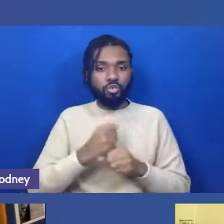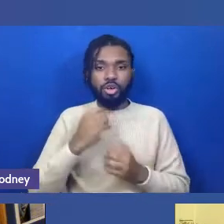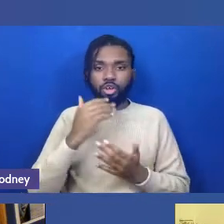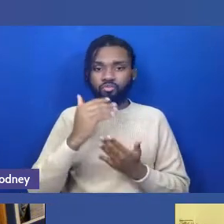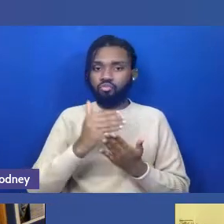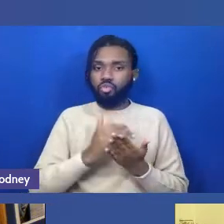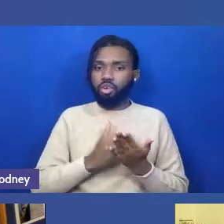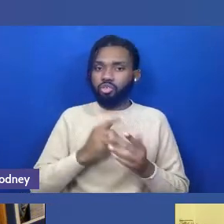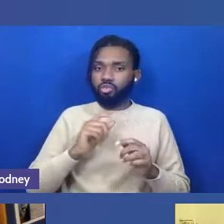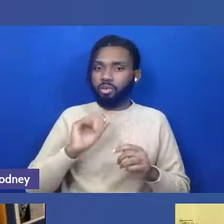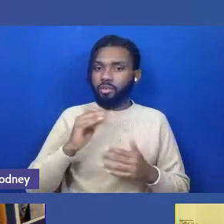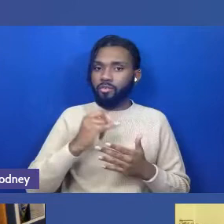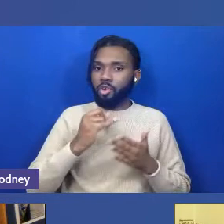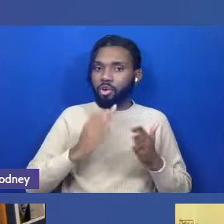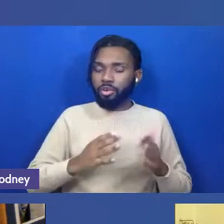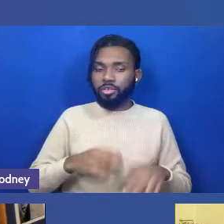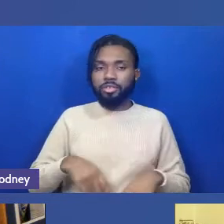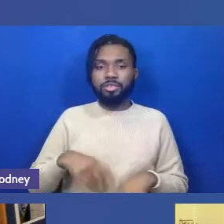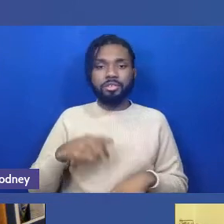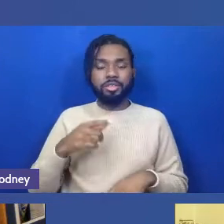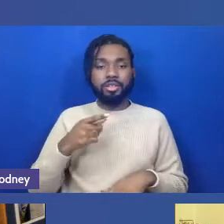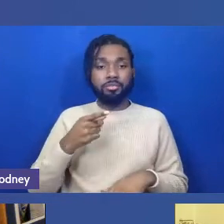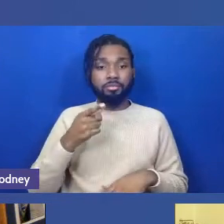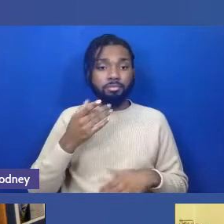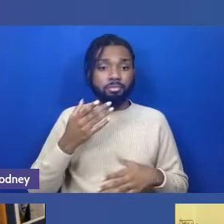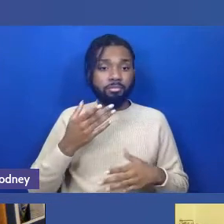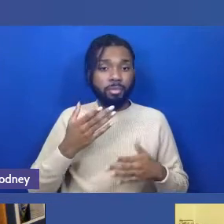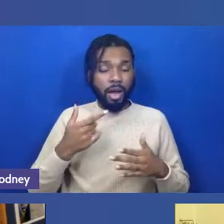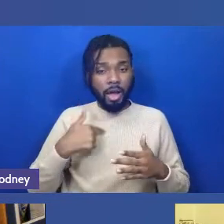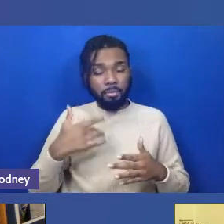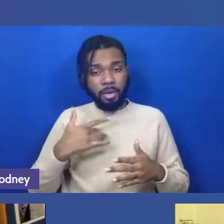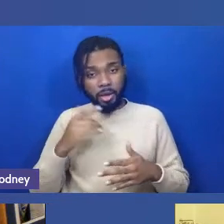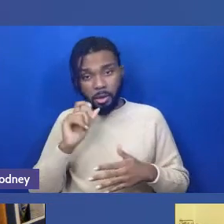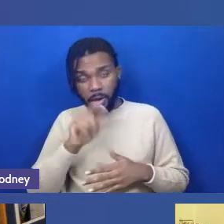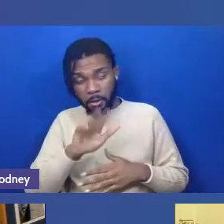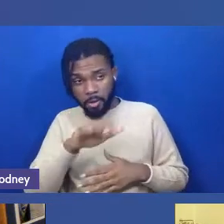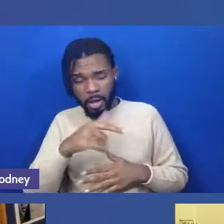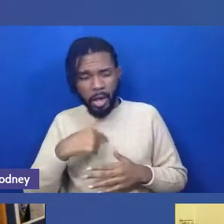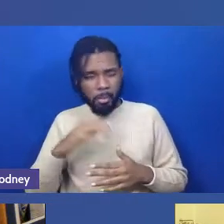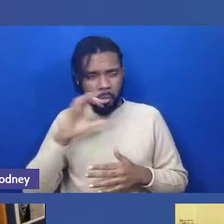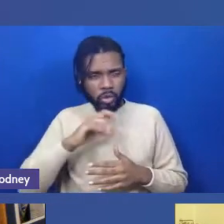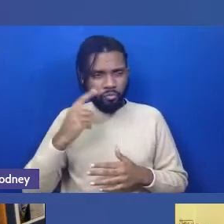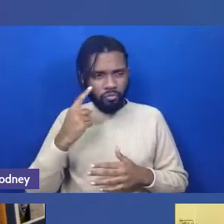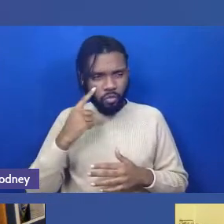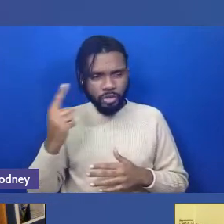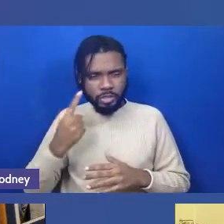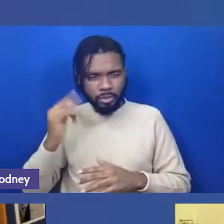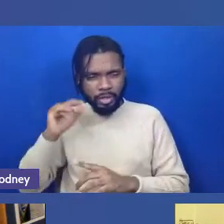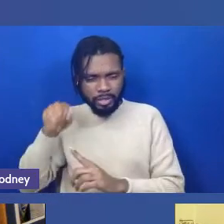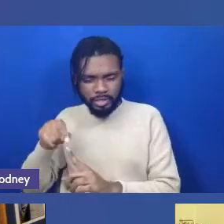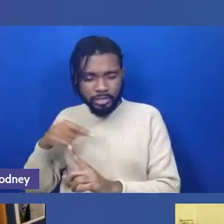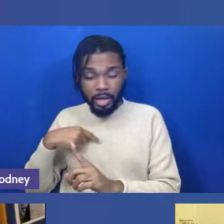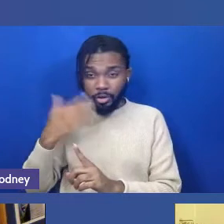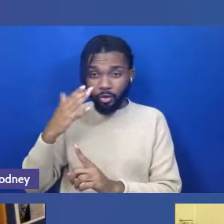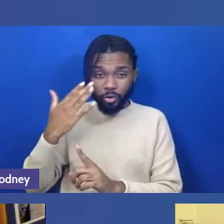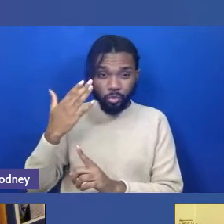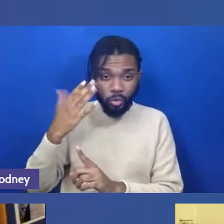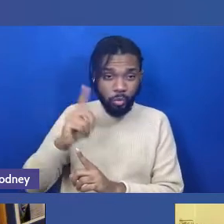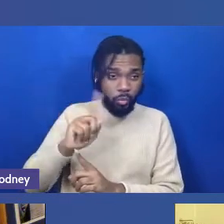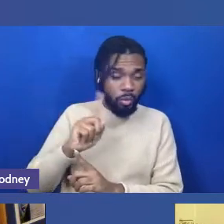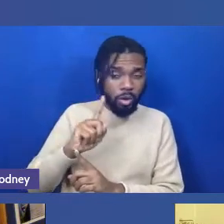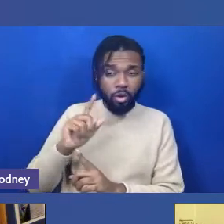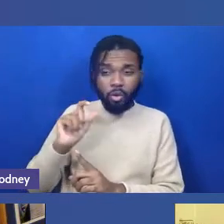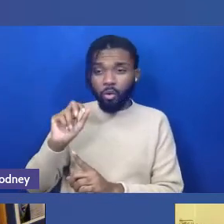say, hey, I'm looking for something like this. I don't know where it is or what it is, but this is kind of what